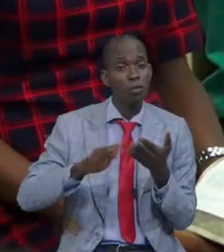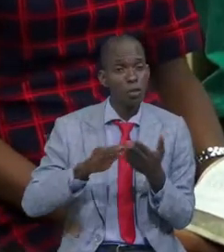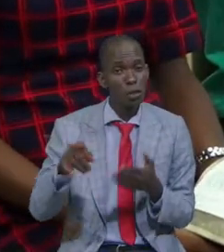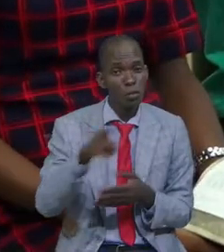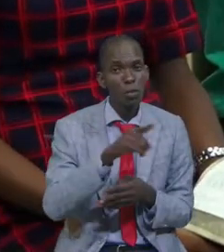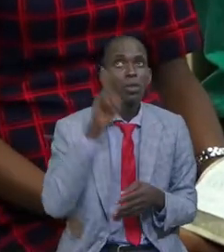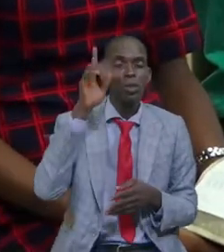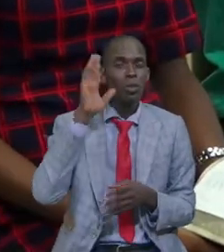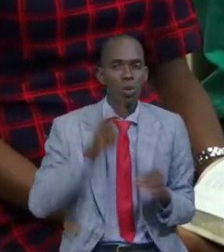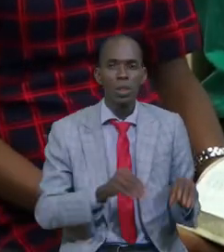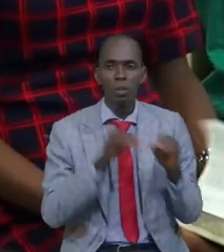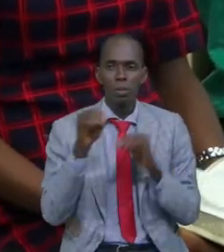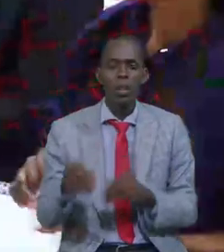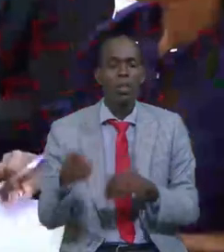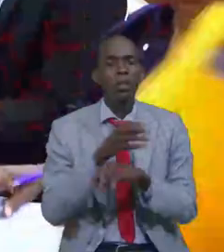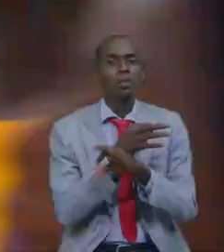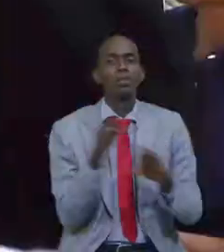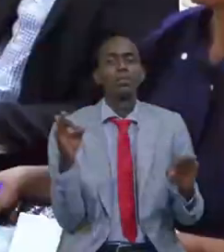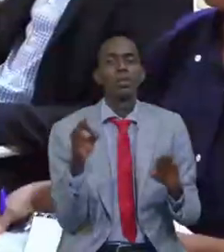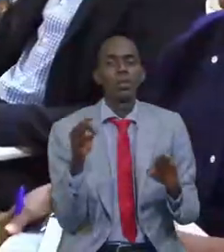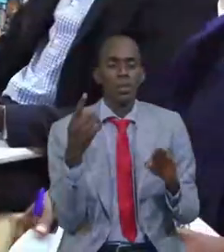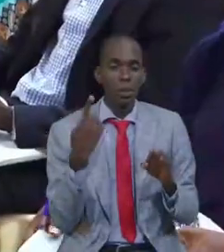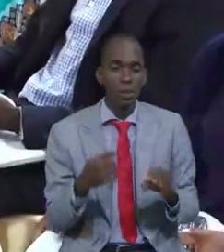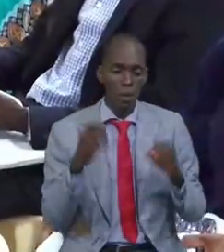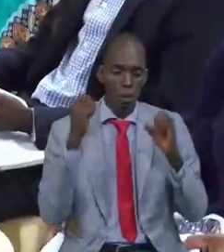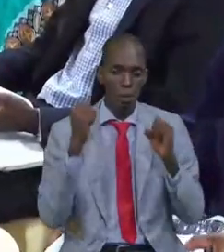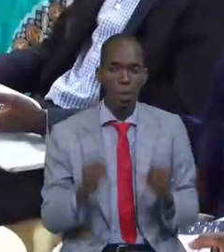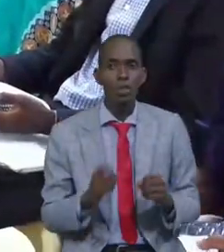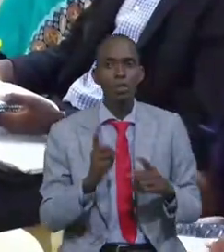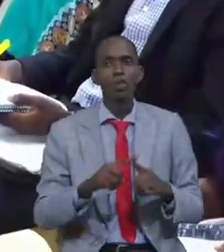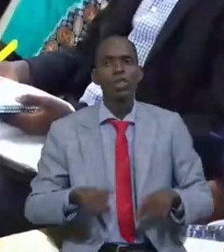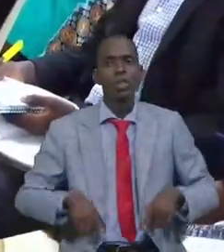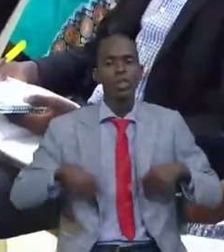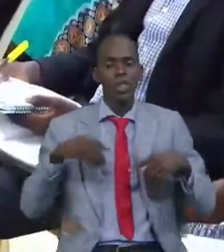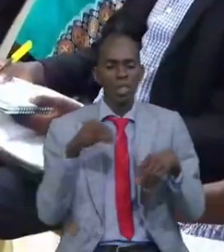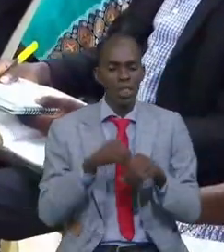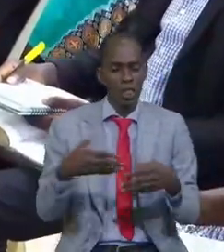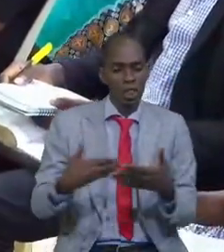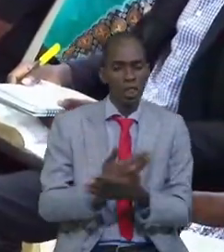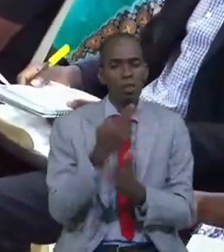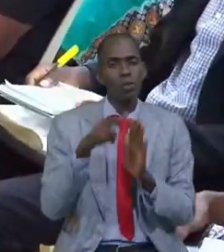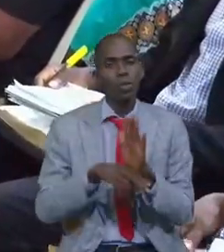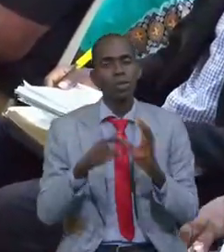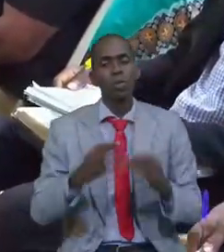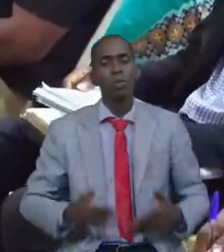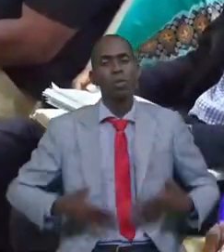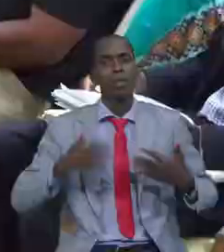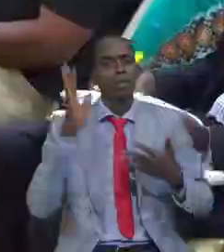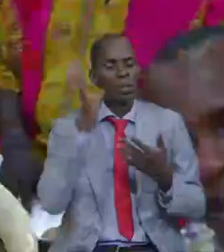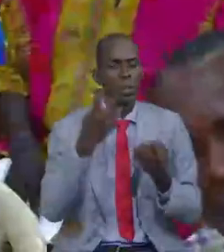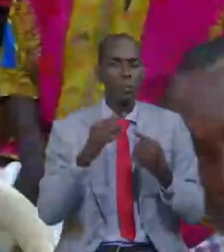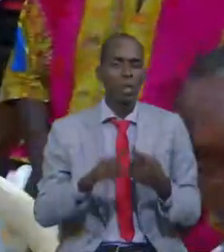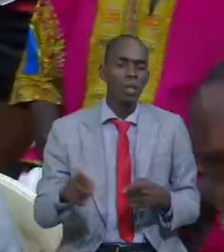set you free. The power to live in newness of life will come to